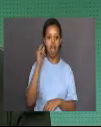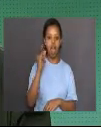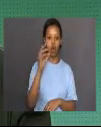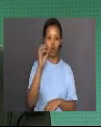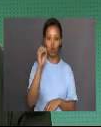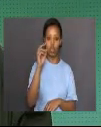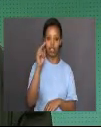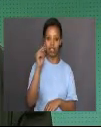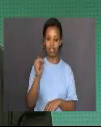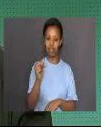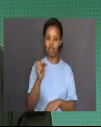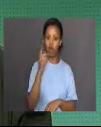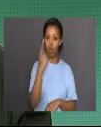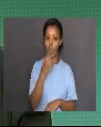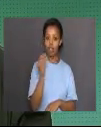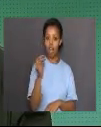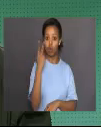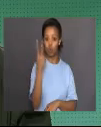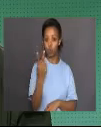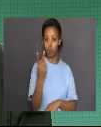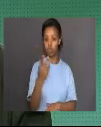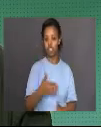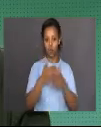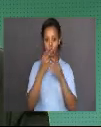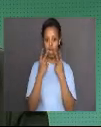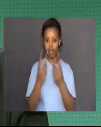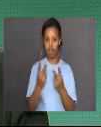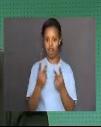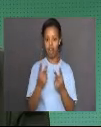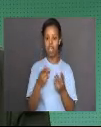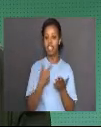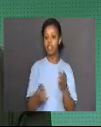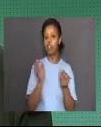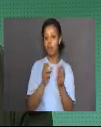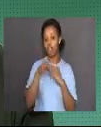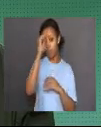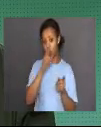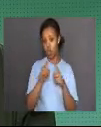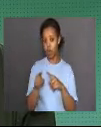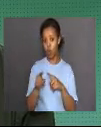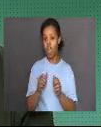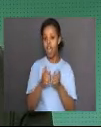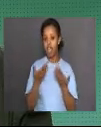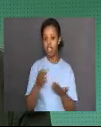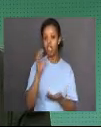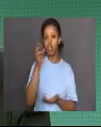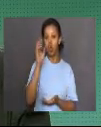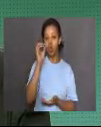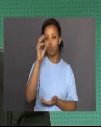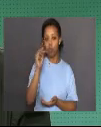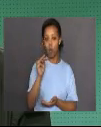meiosis I and meiosis II. We have also learned how chromosomal